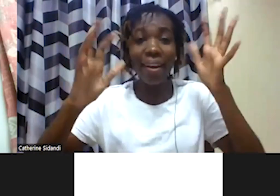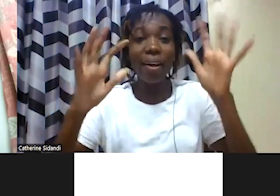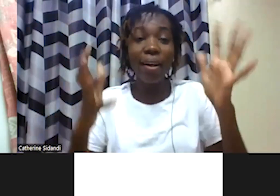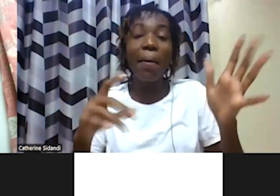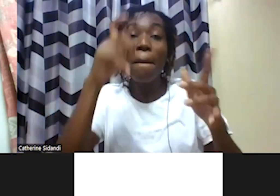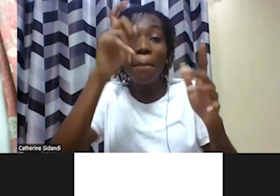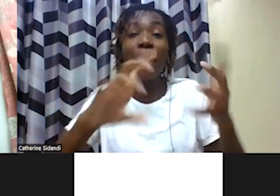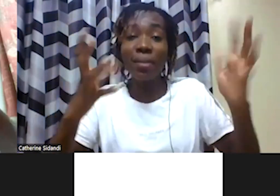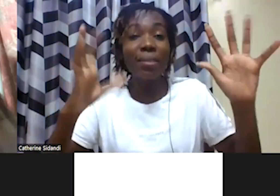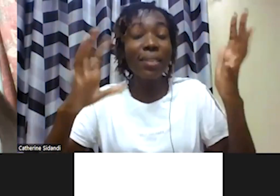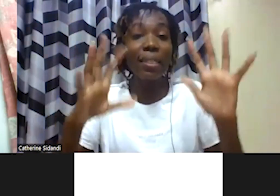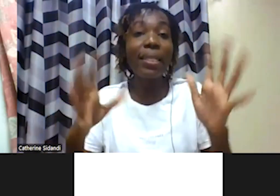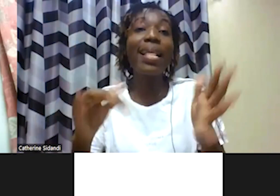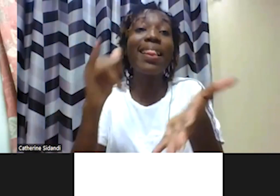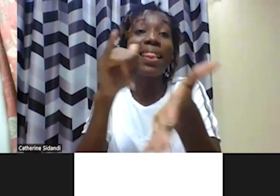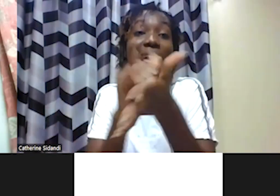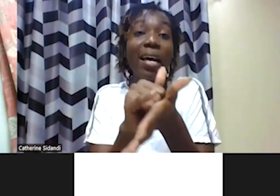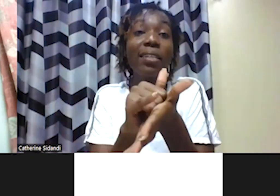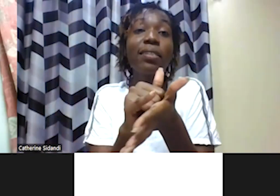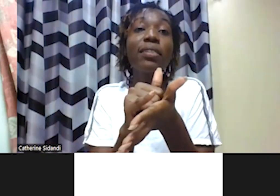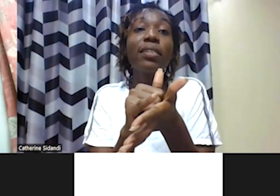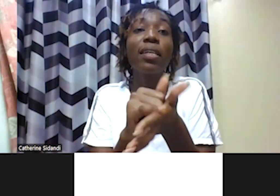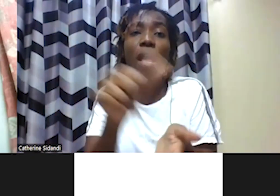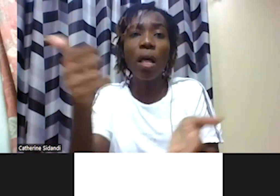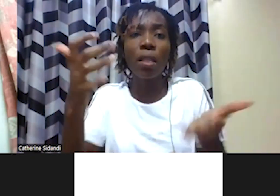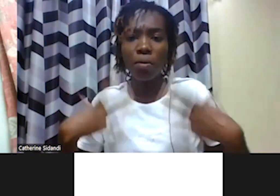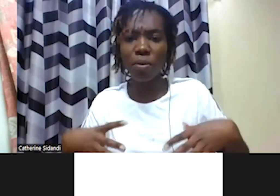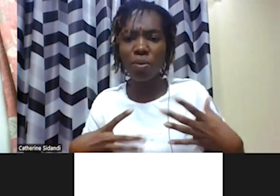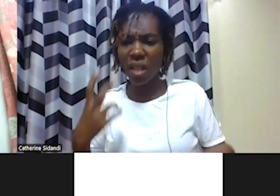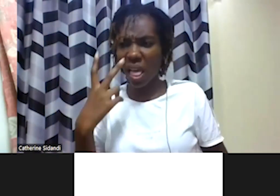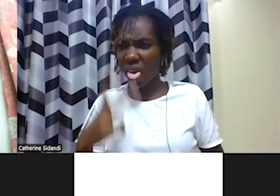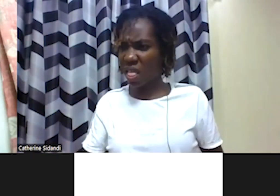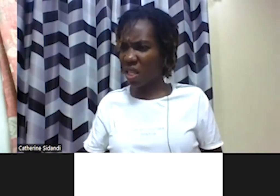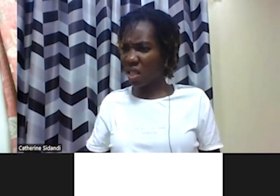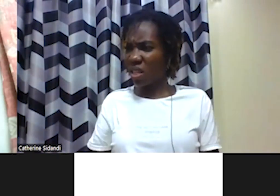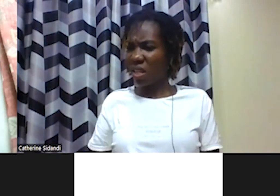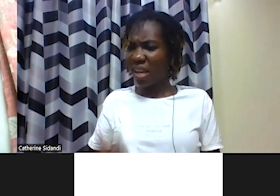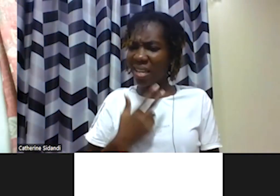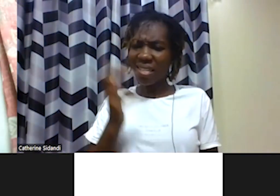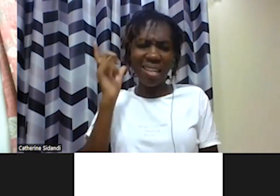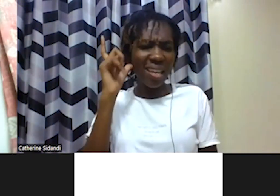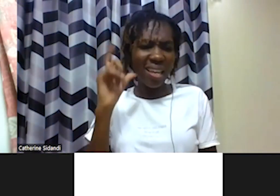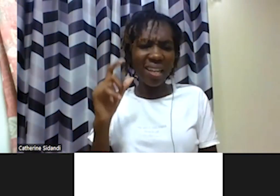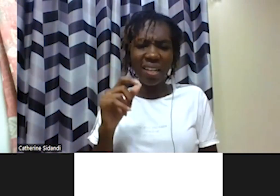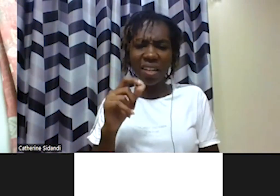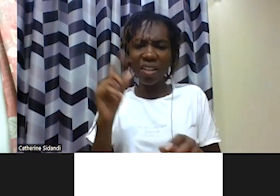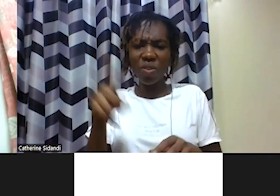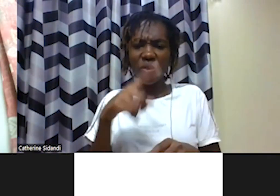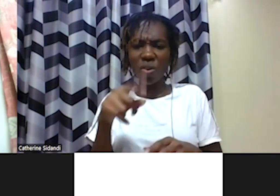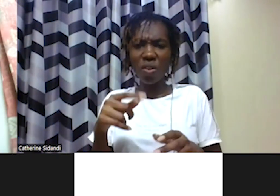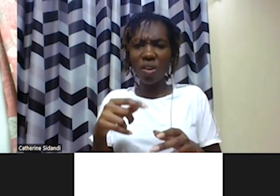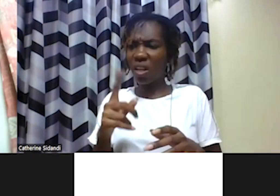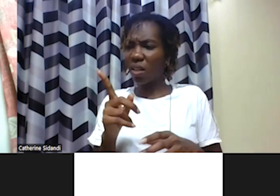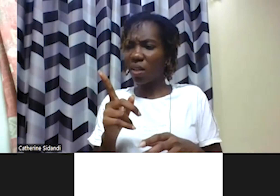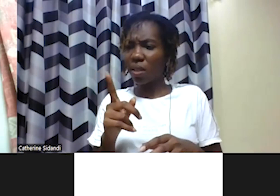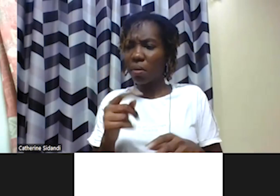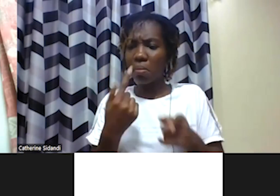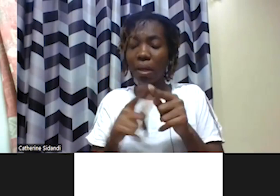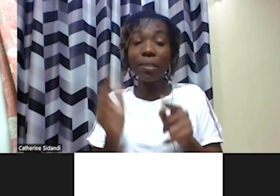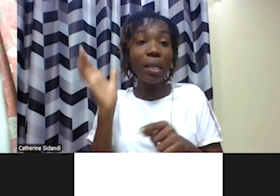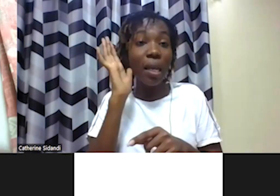them so much that the rest will wonder, did we not hear right? What? I thought it was something wrong, but they will hear us